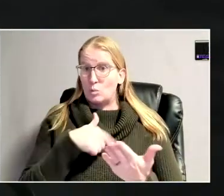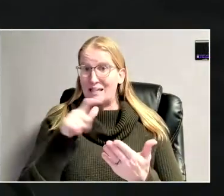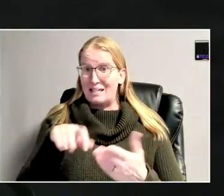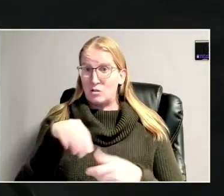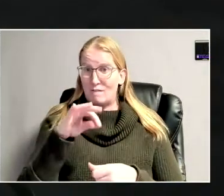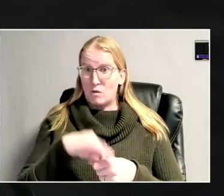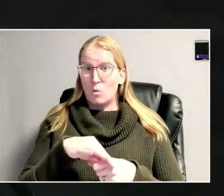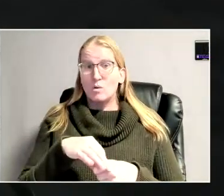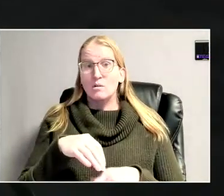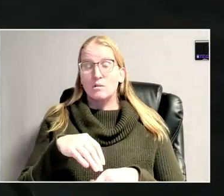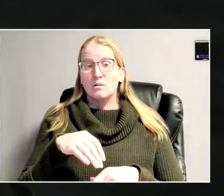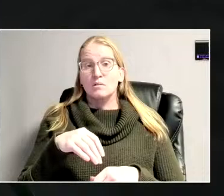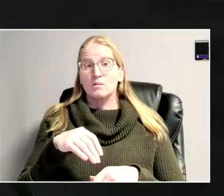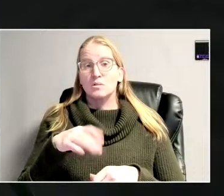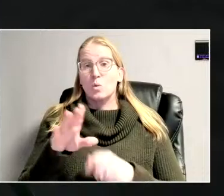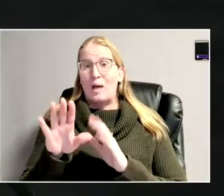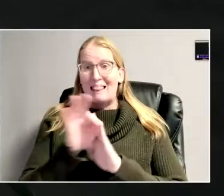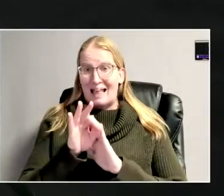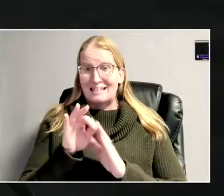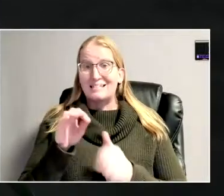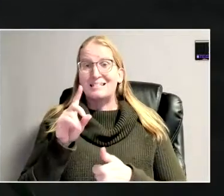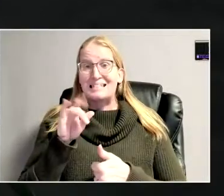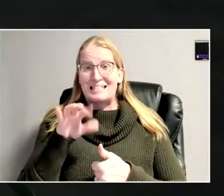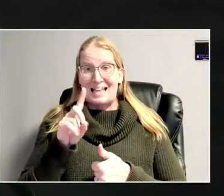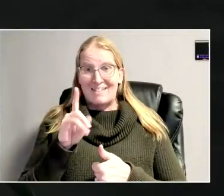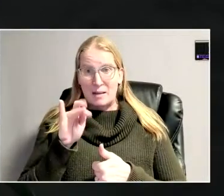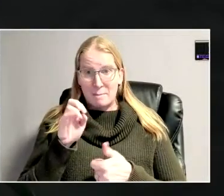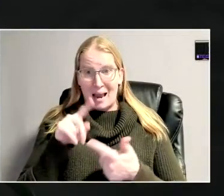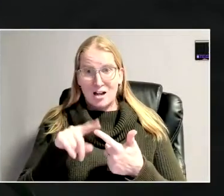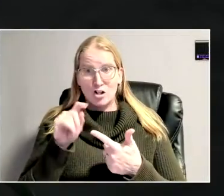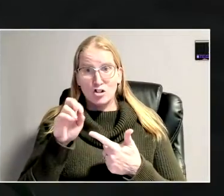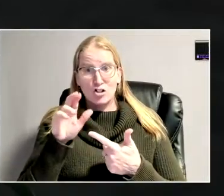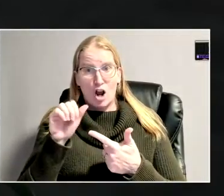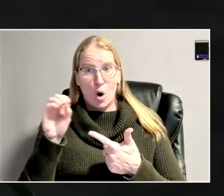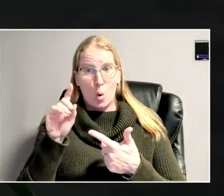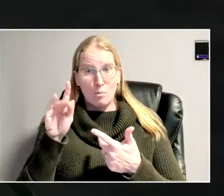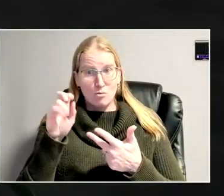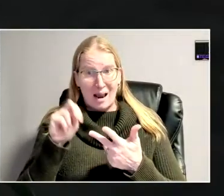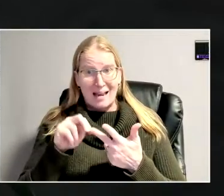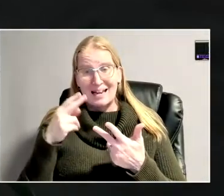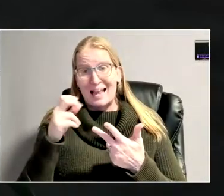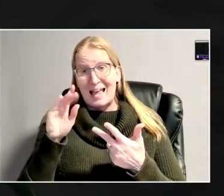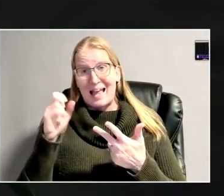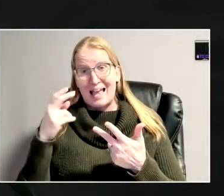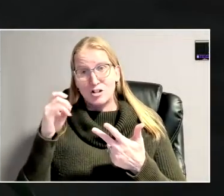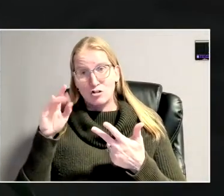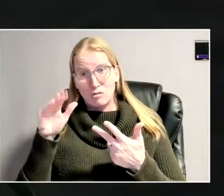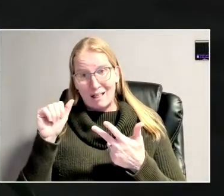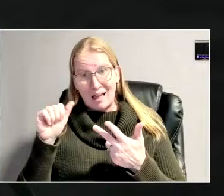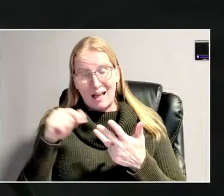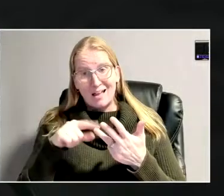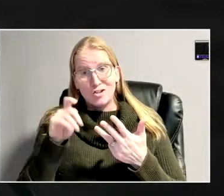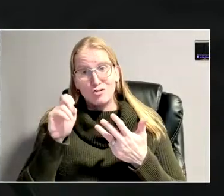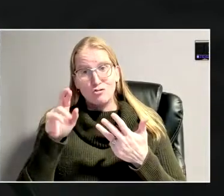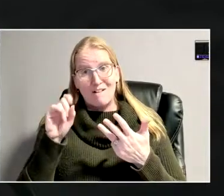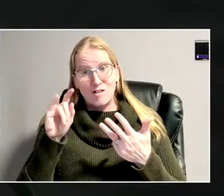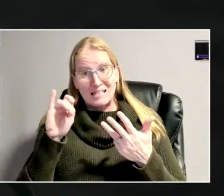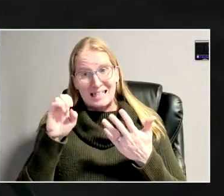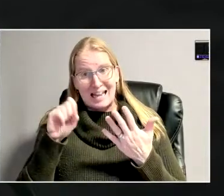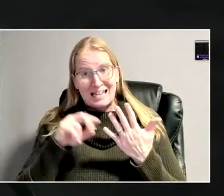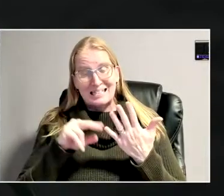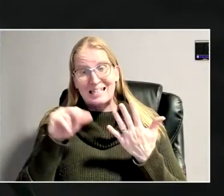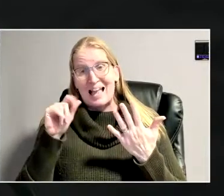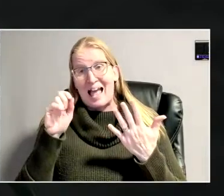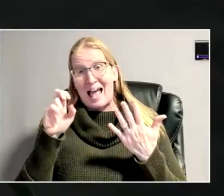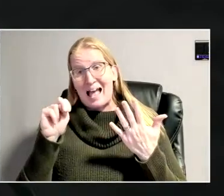elect David Miner Tara O'Brien Hannah Cilla Trevor Stannis Asen Thompson Sarah